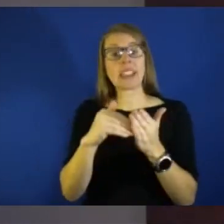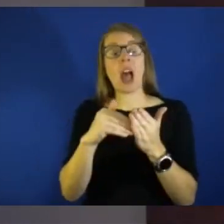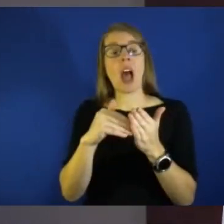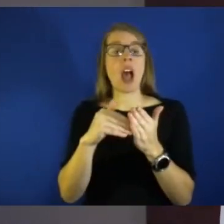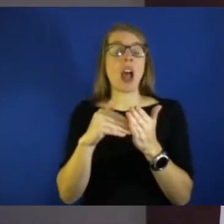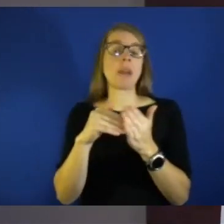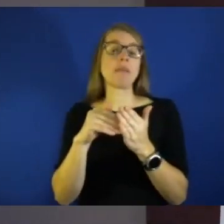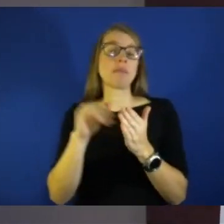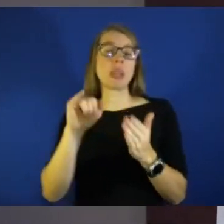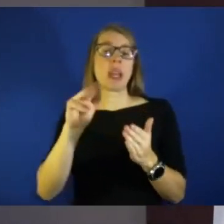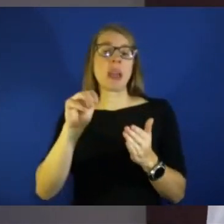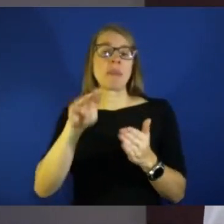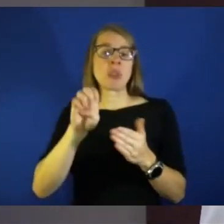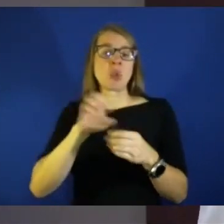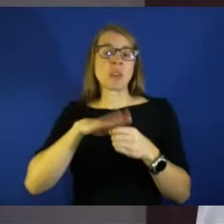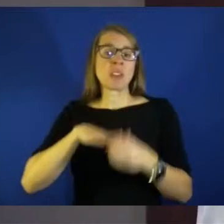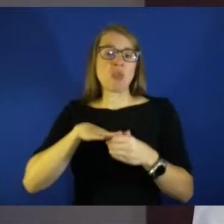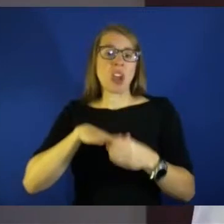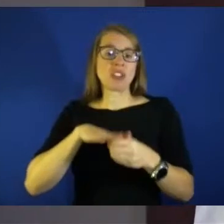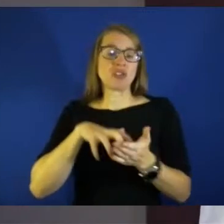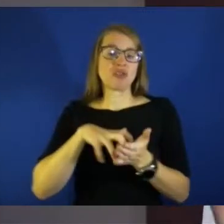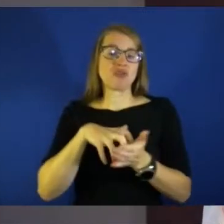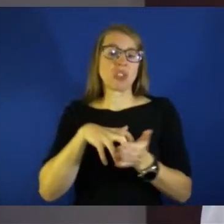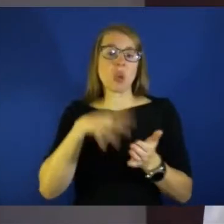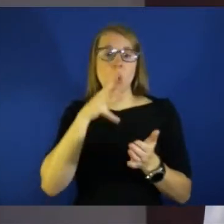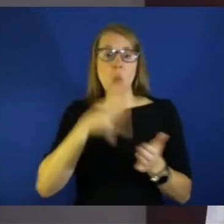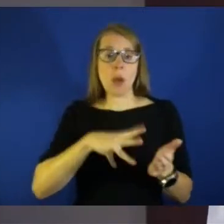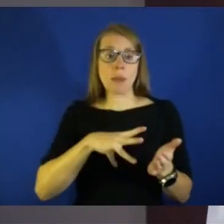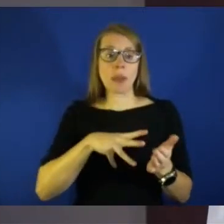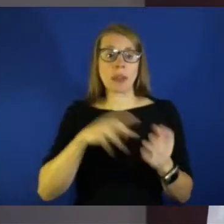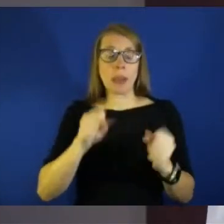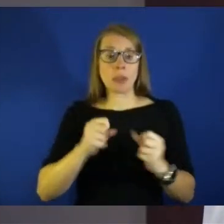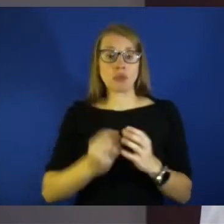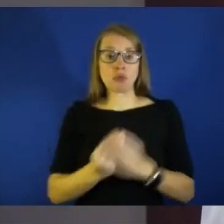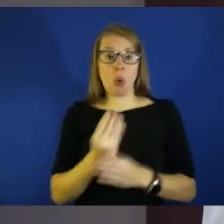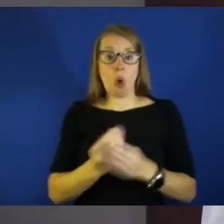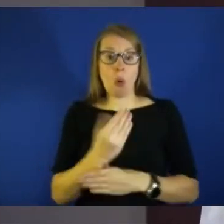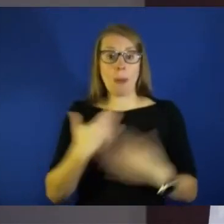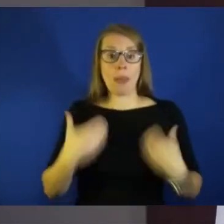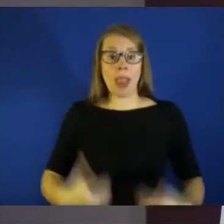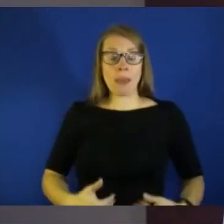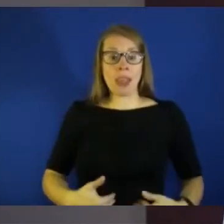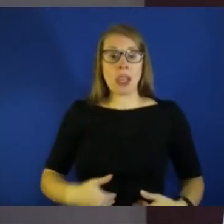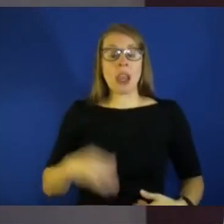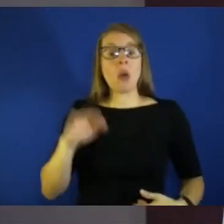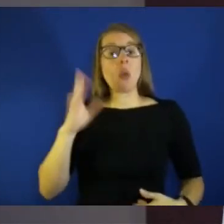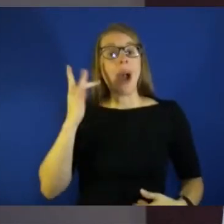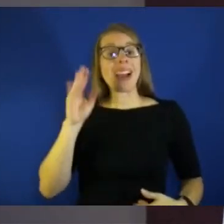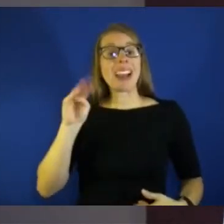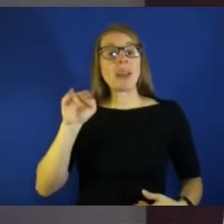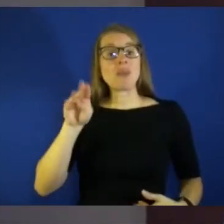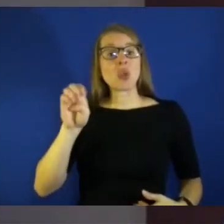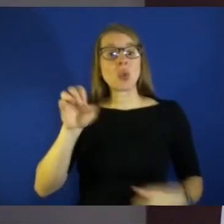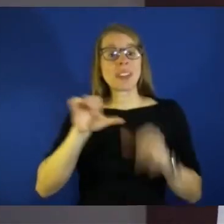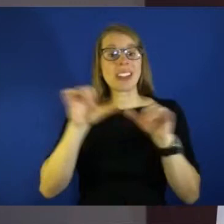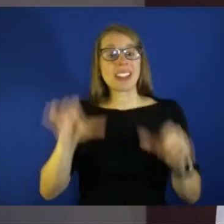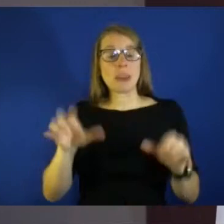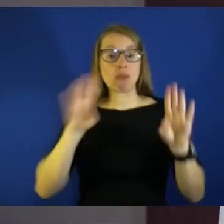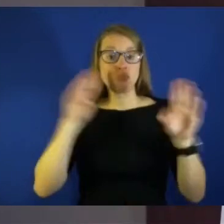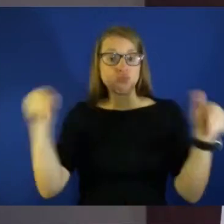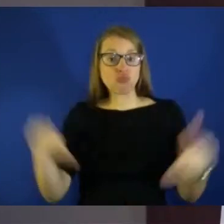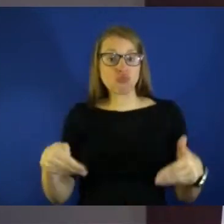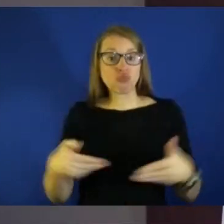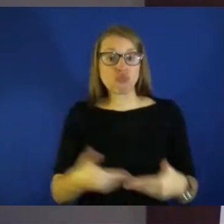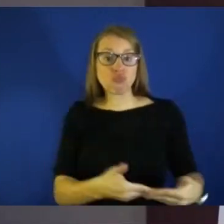That's why, the woman is able to grow a baby, right? Because their immune system is able to sort of to adapt to